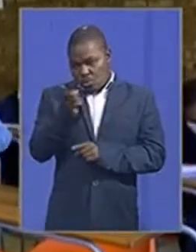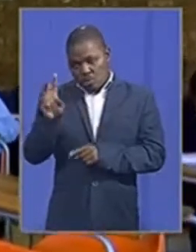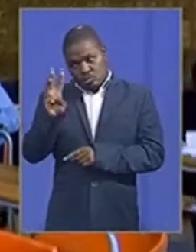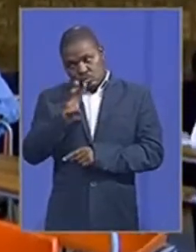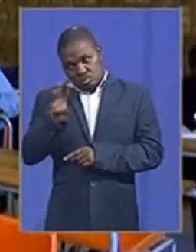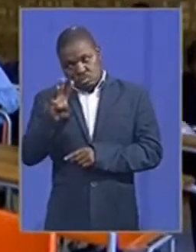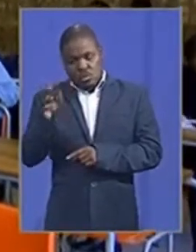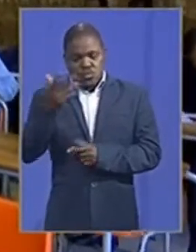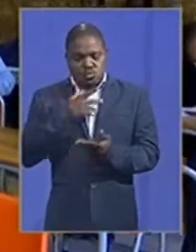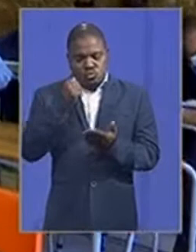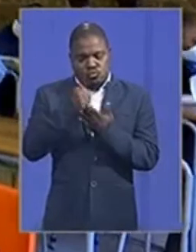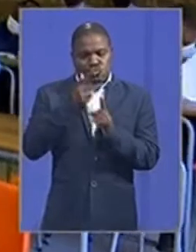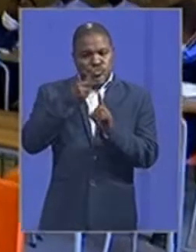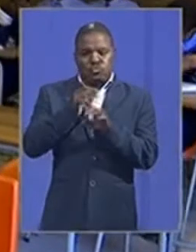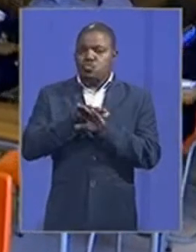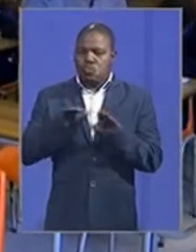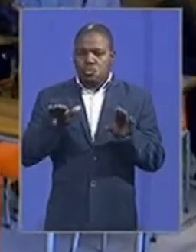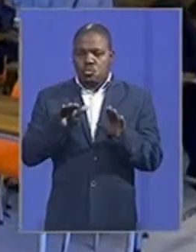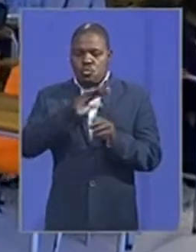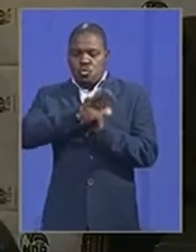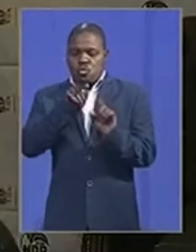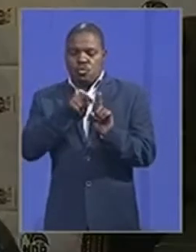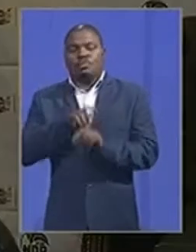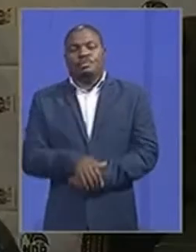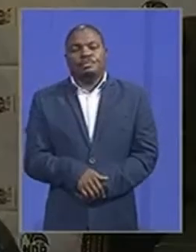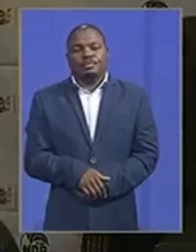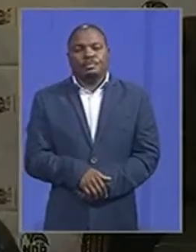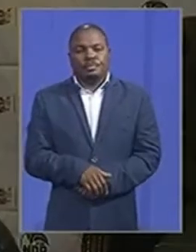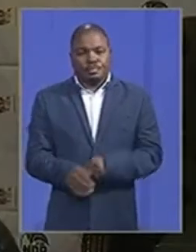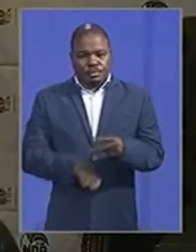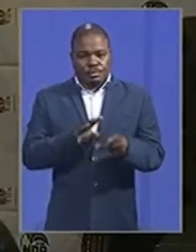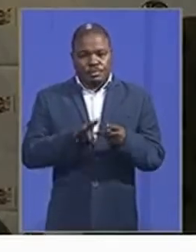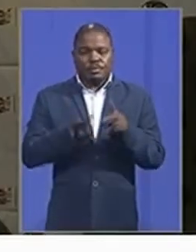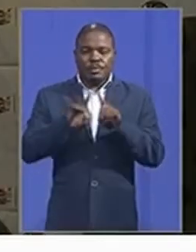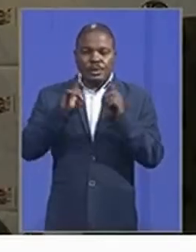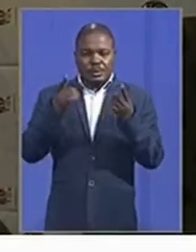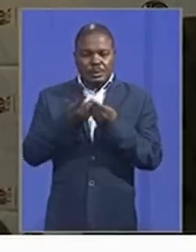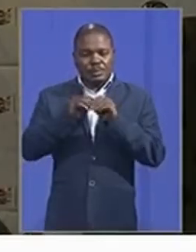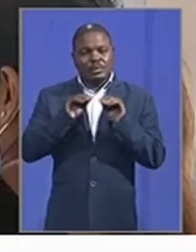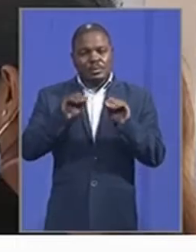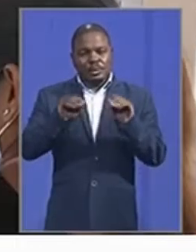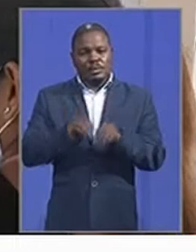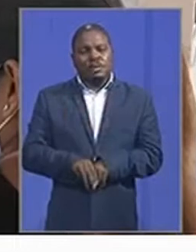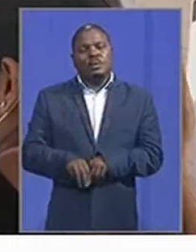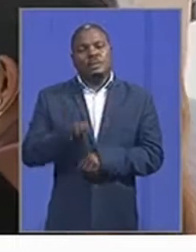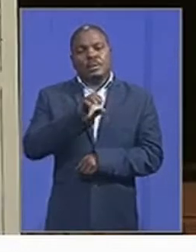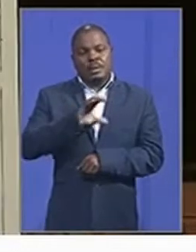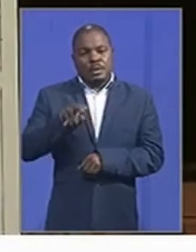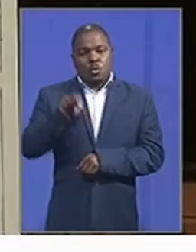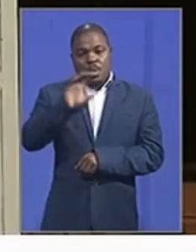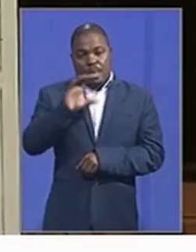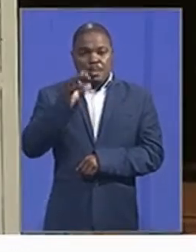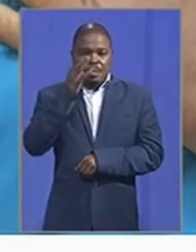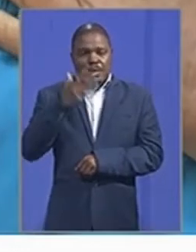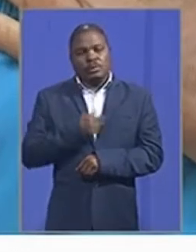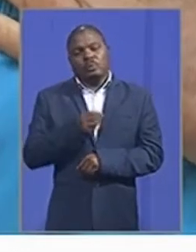lemošitšwe gore ba se hlabiwe moento wa COVID-19. Go sa le bjalo kgoro ya thuto ka Kapa Leboa e re e lebeletše go hlaba bašomi